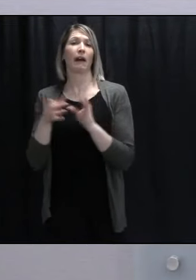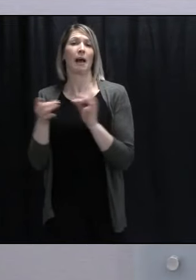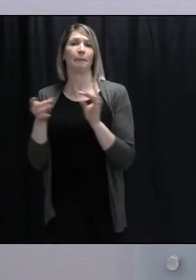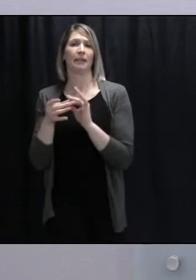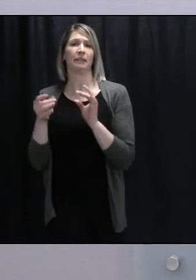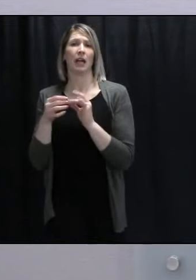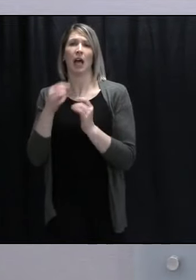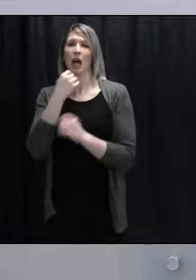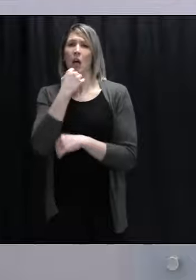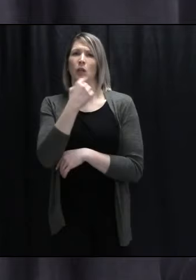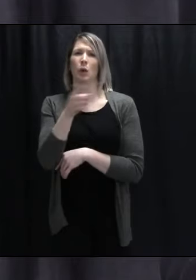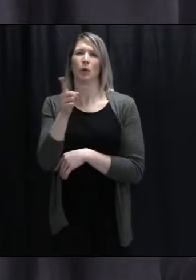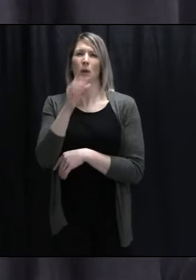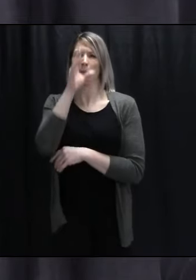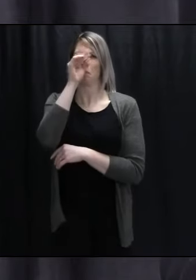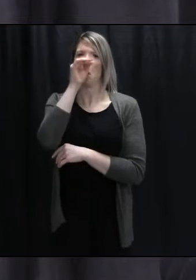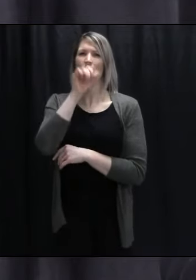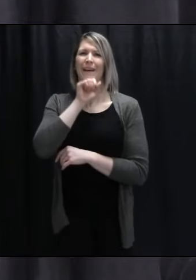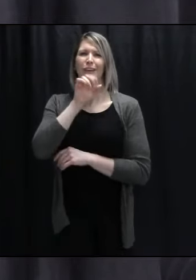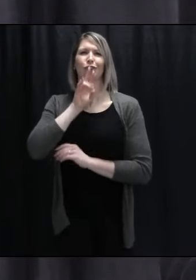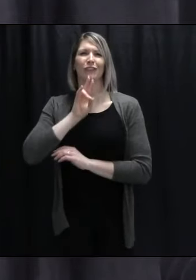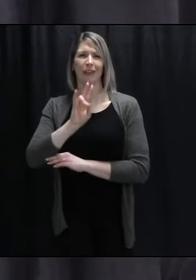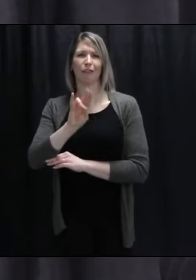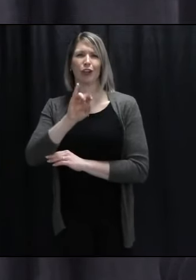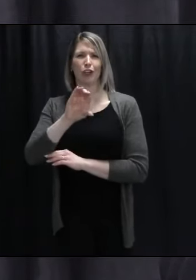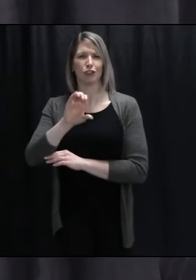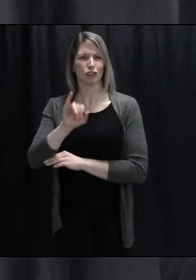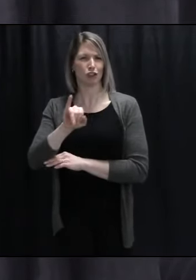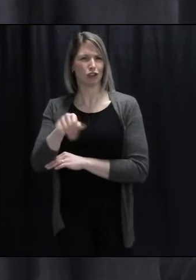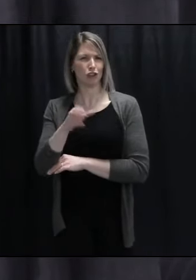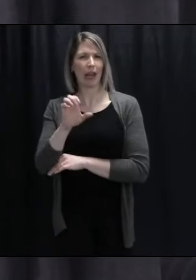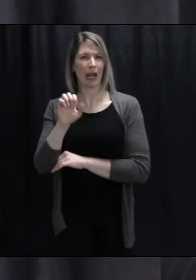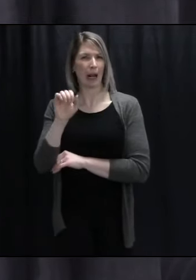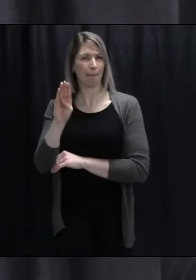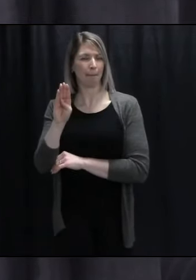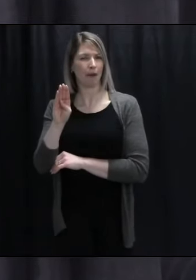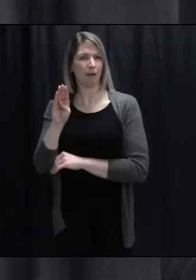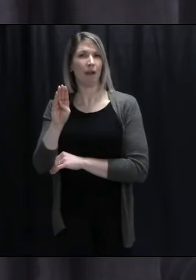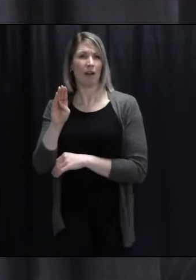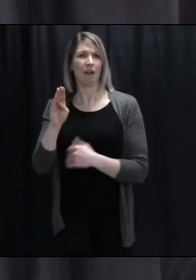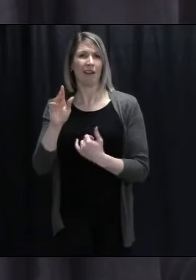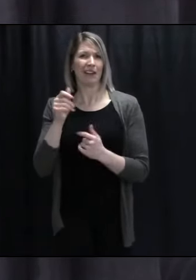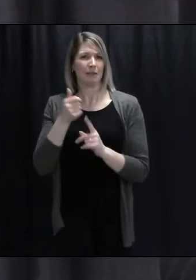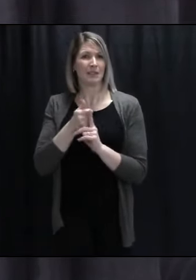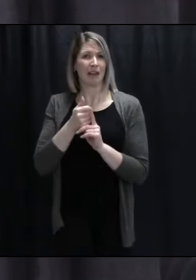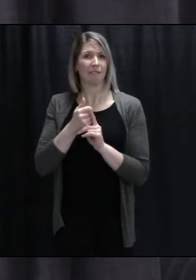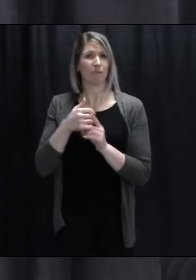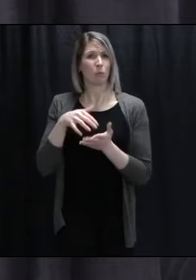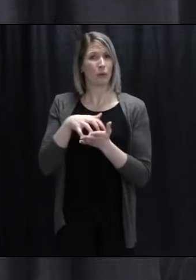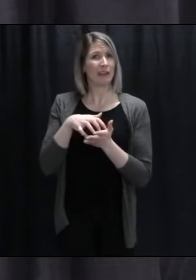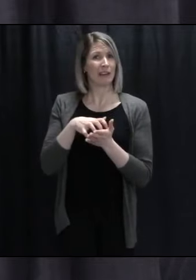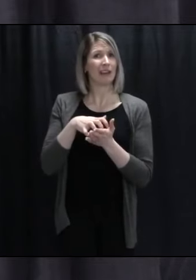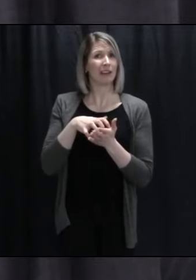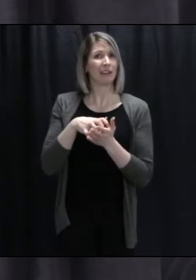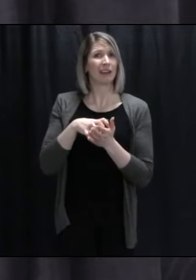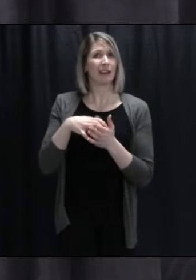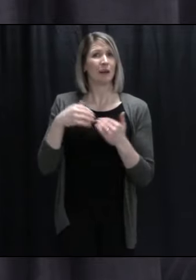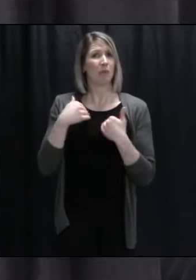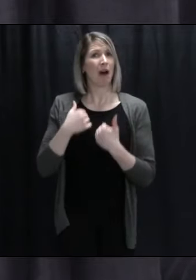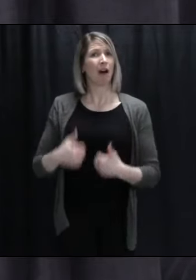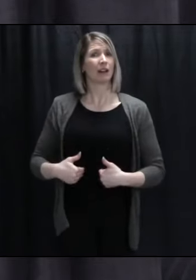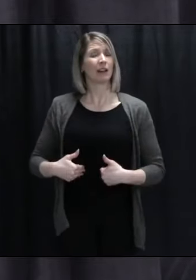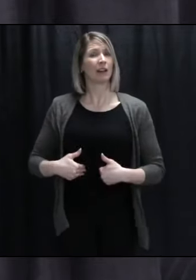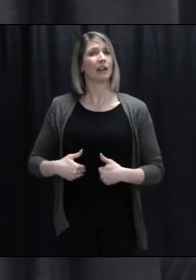old, doesn't necessarily mean you can be vulnerable. And some of our youngest that we have in our society can be very vulnerable, so we